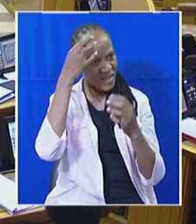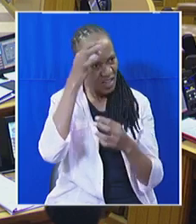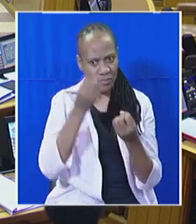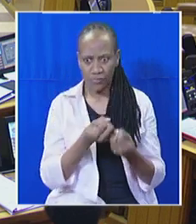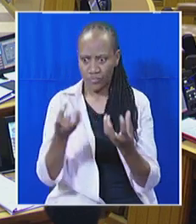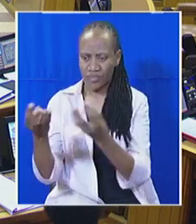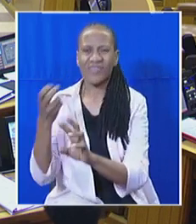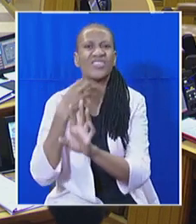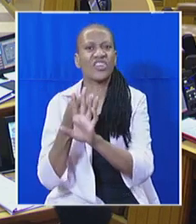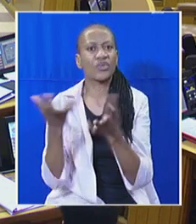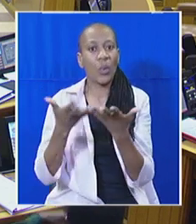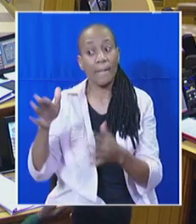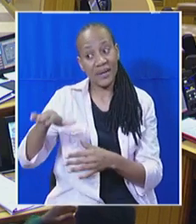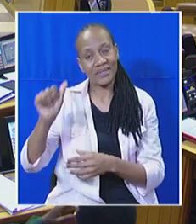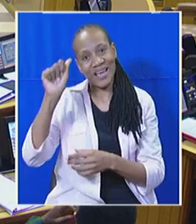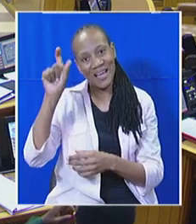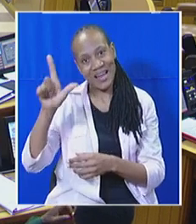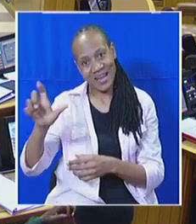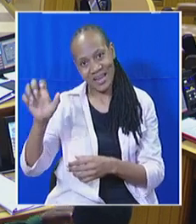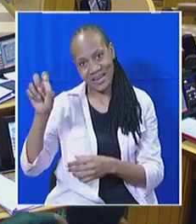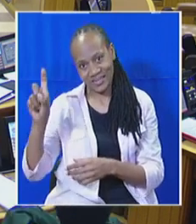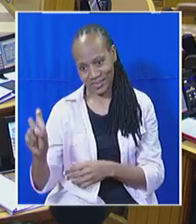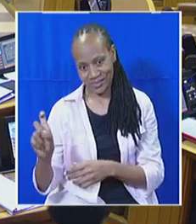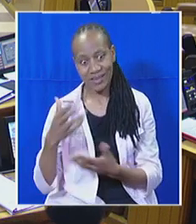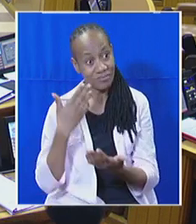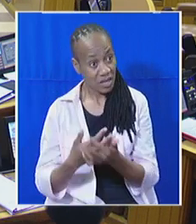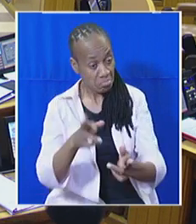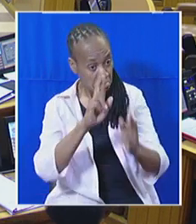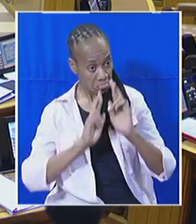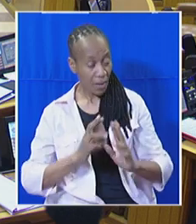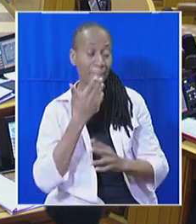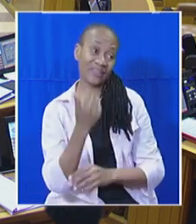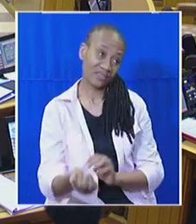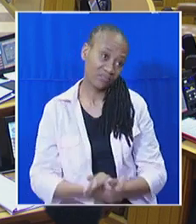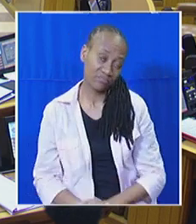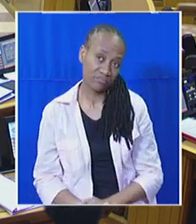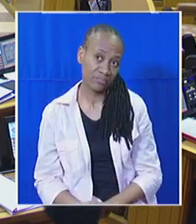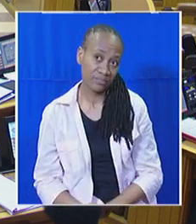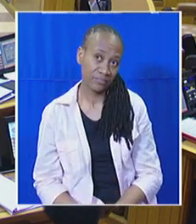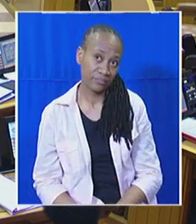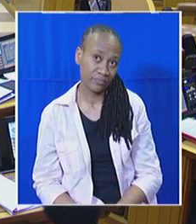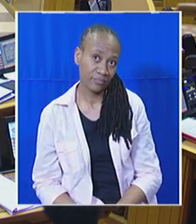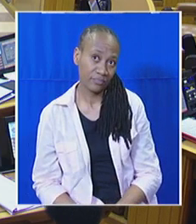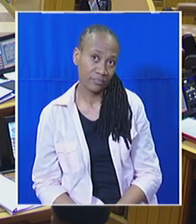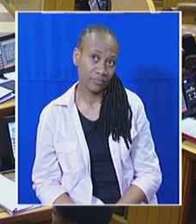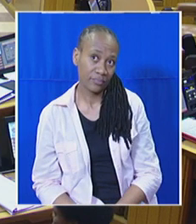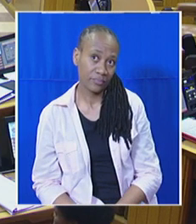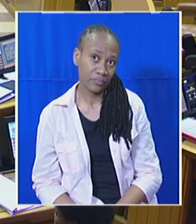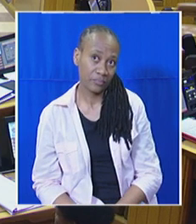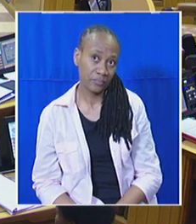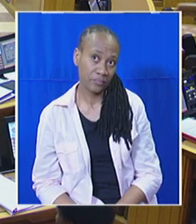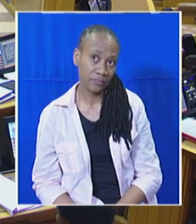Alexander? Can we get the response to that? Yeah.